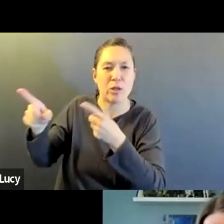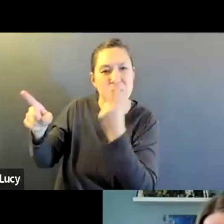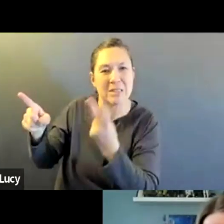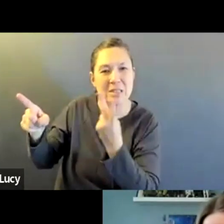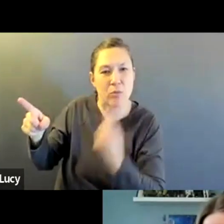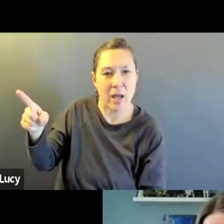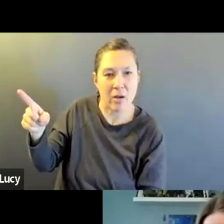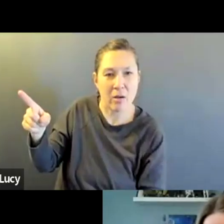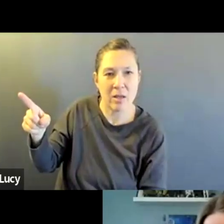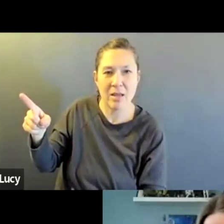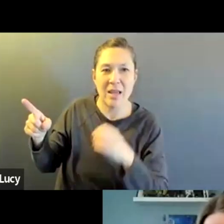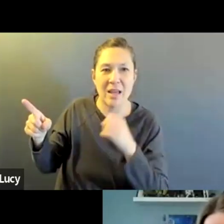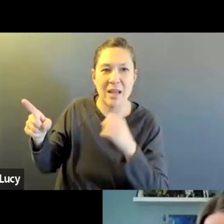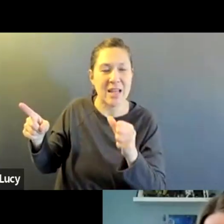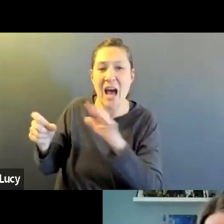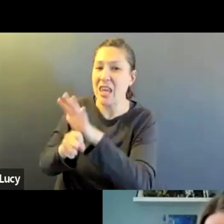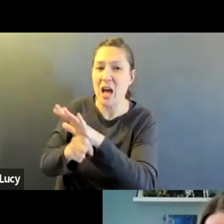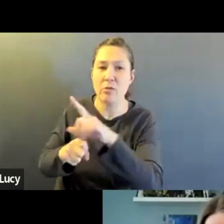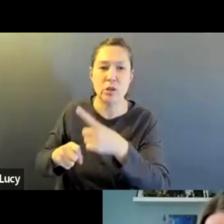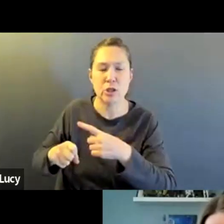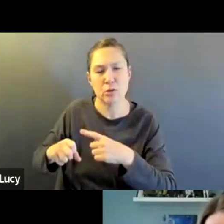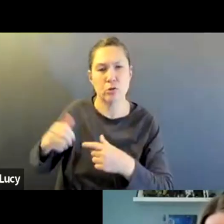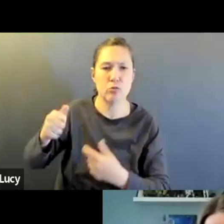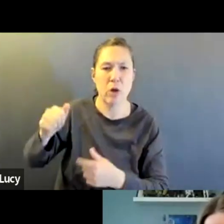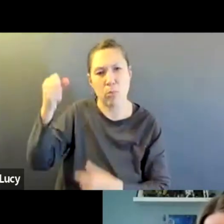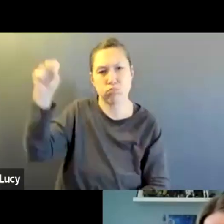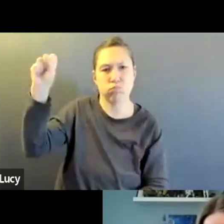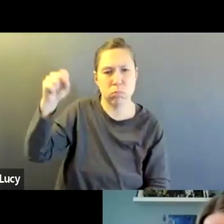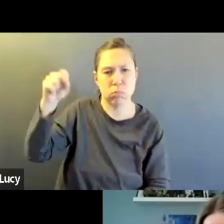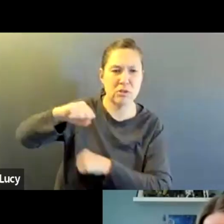in a defensive crouch going, ow, ow, ow, as this happens. We have to